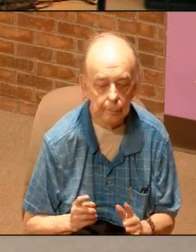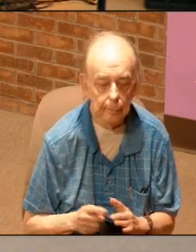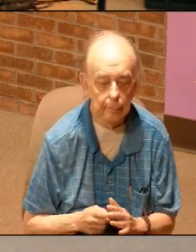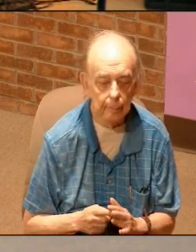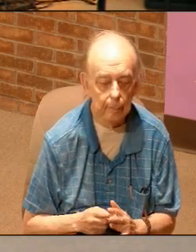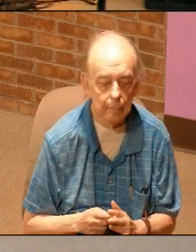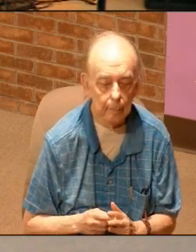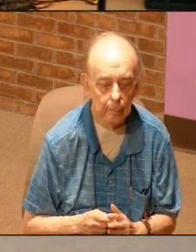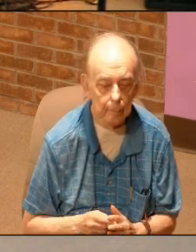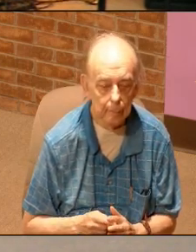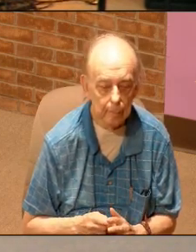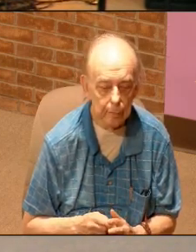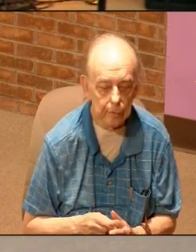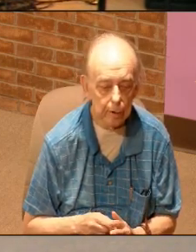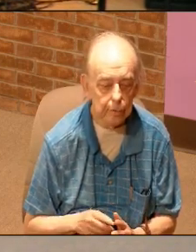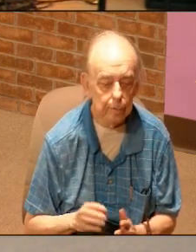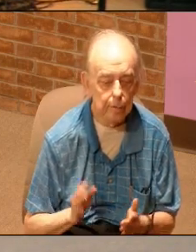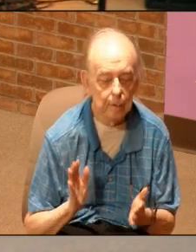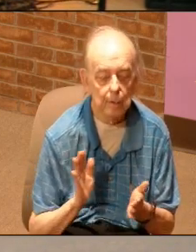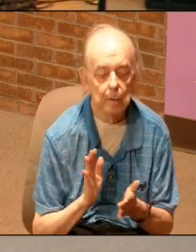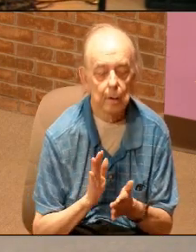start you a journal.